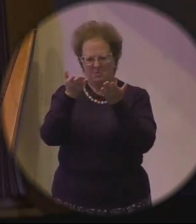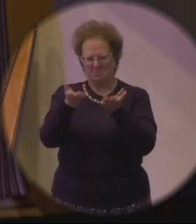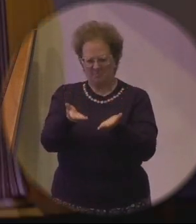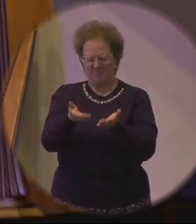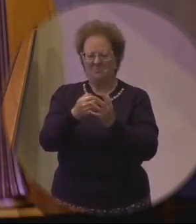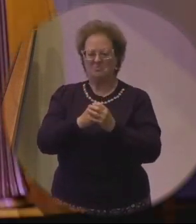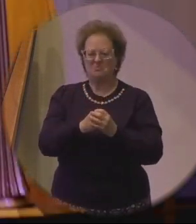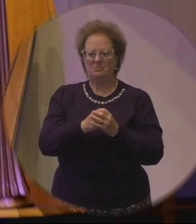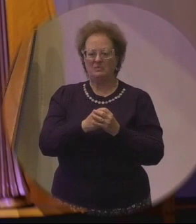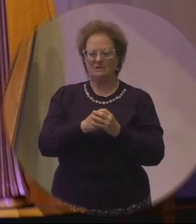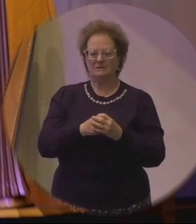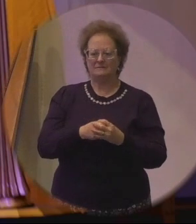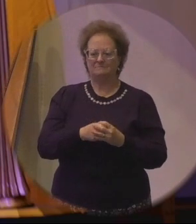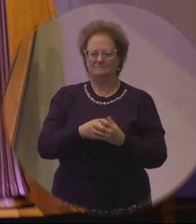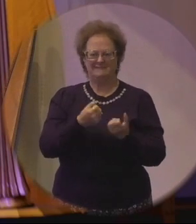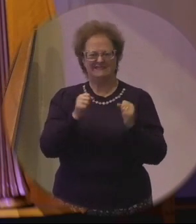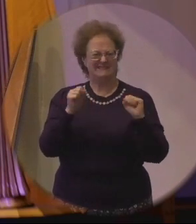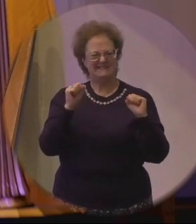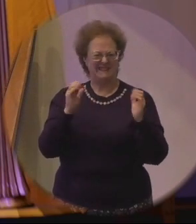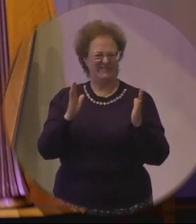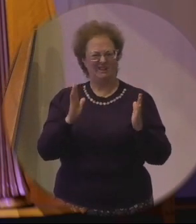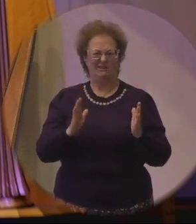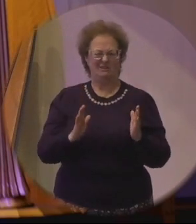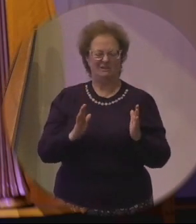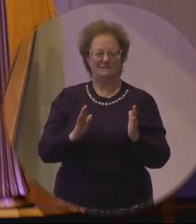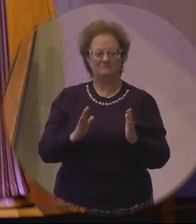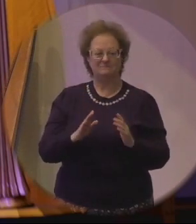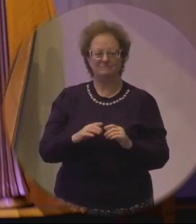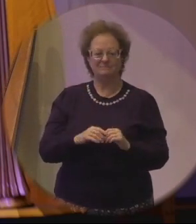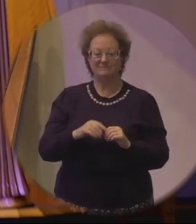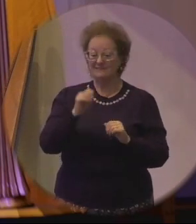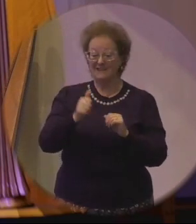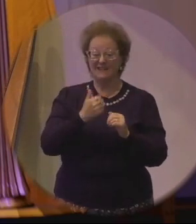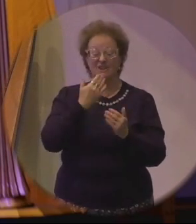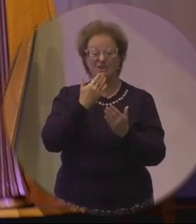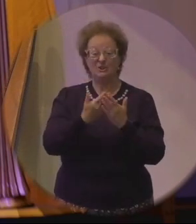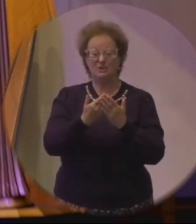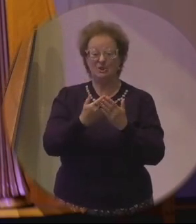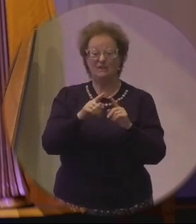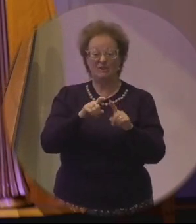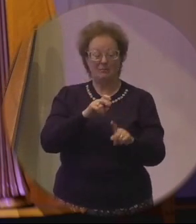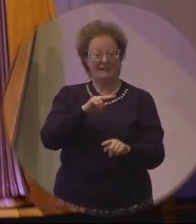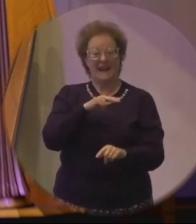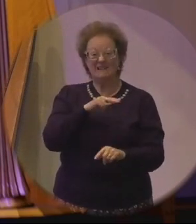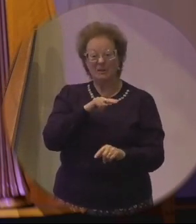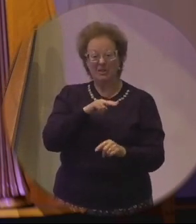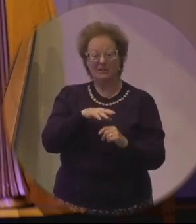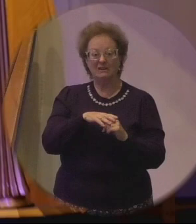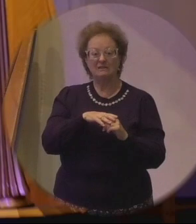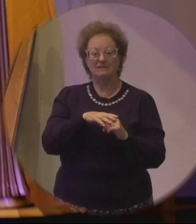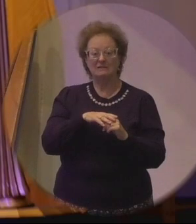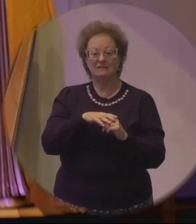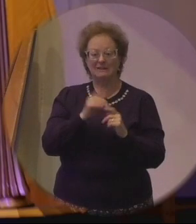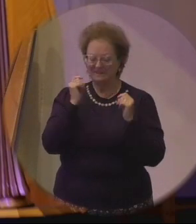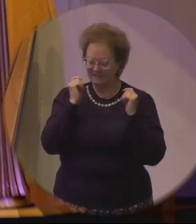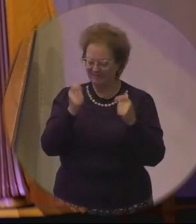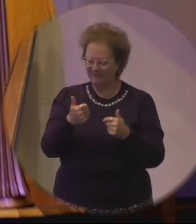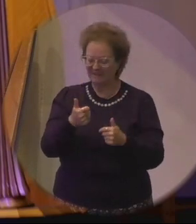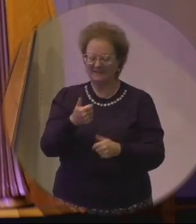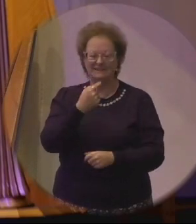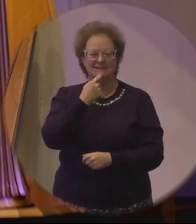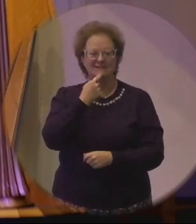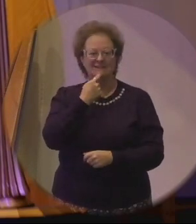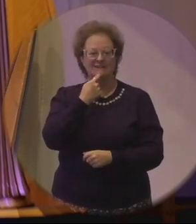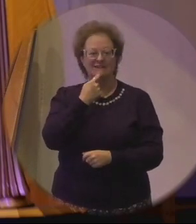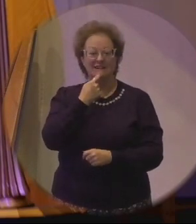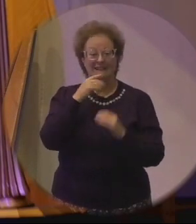of Nazareth was the Messiah. This is the same guy who said, can anything good come from Nazareth? And then he instantly turns around after his